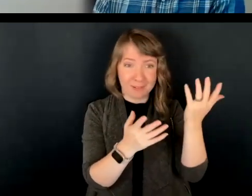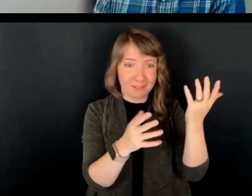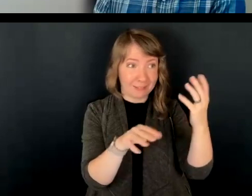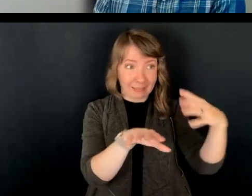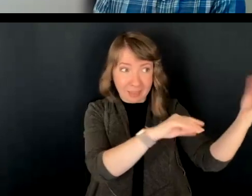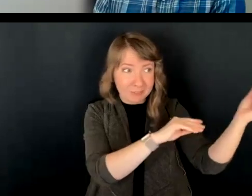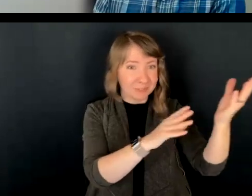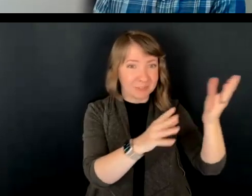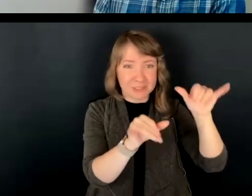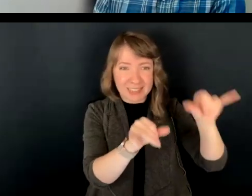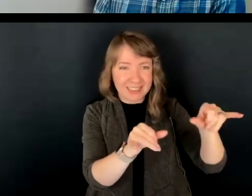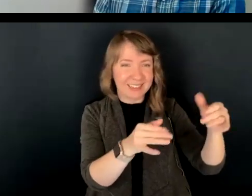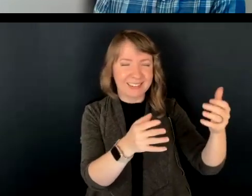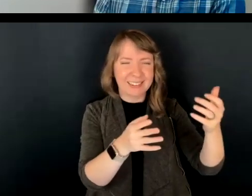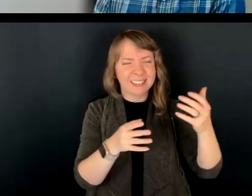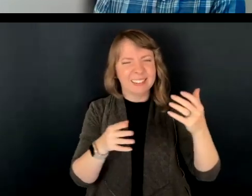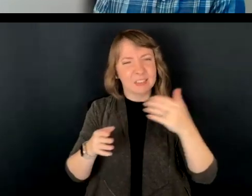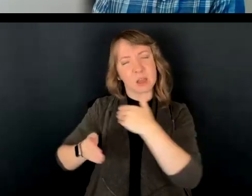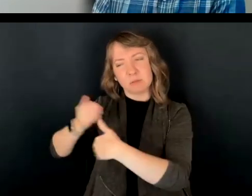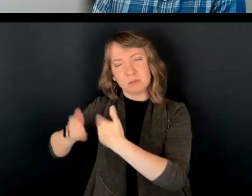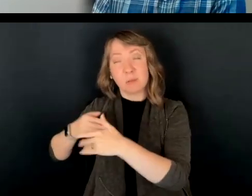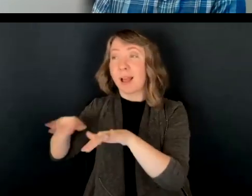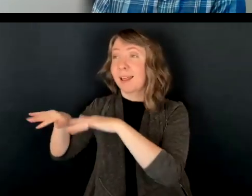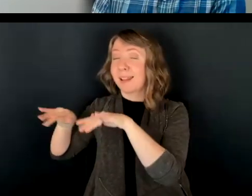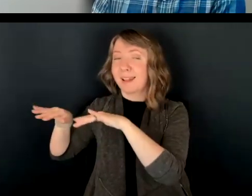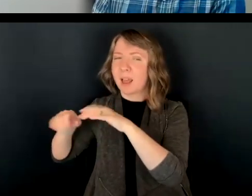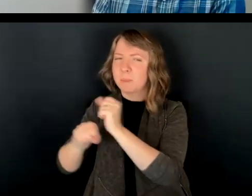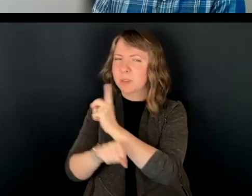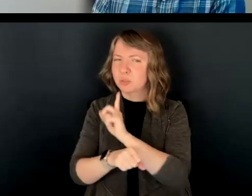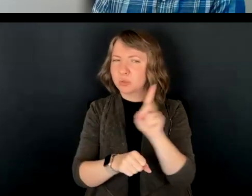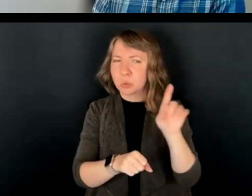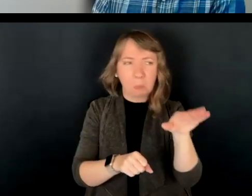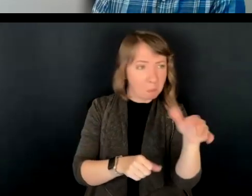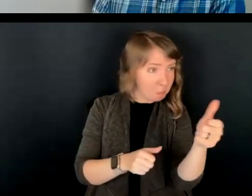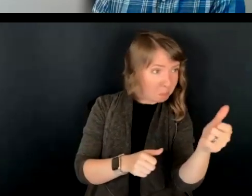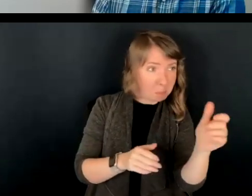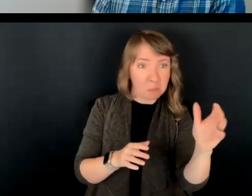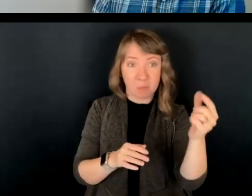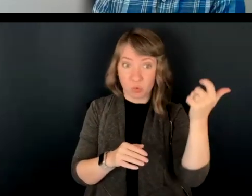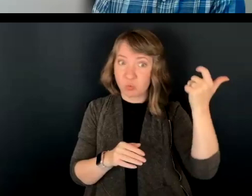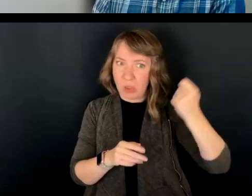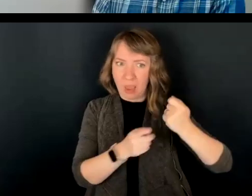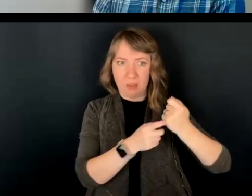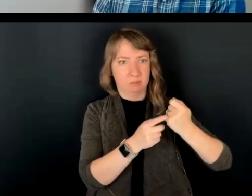forward on your projects, especially with a grant. You want to make sure that those people are still around.